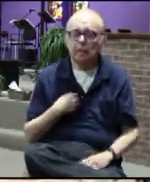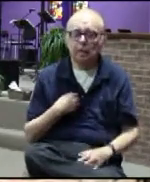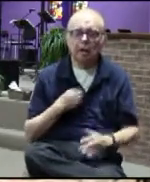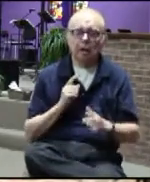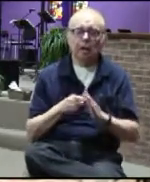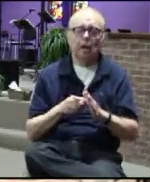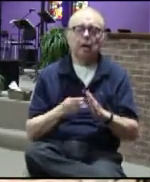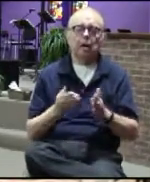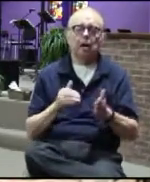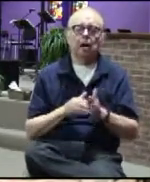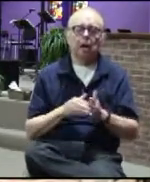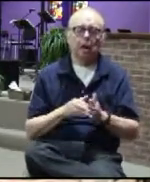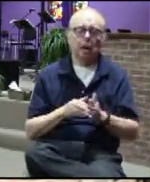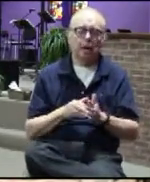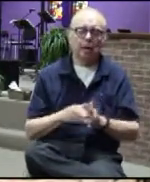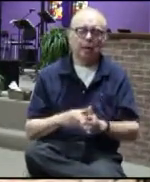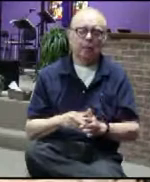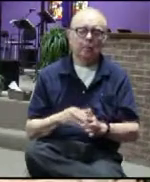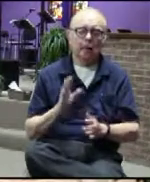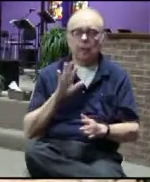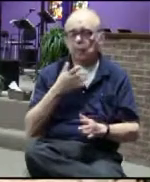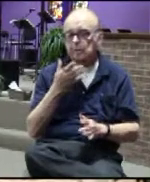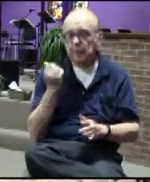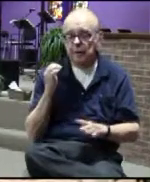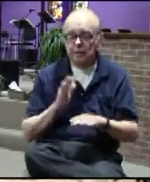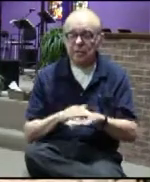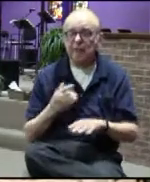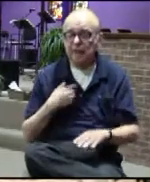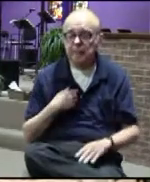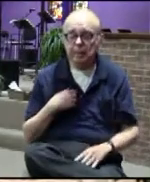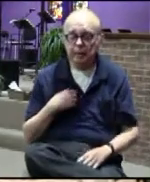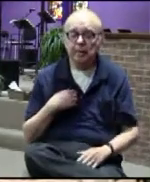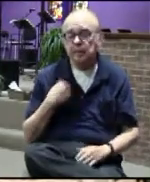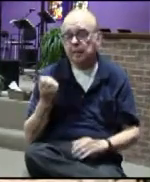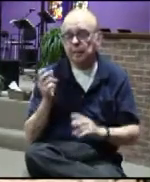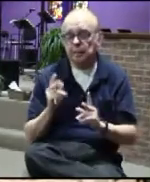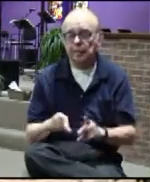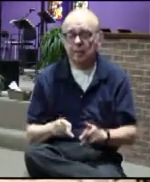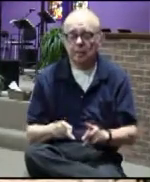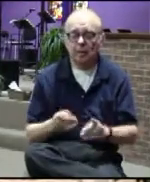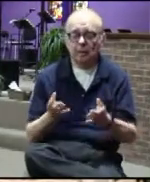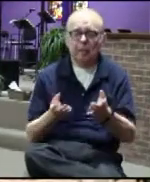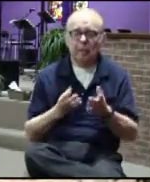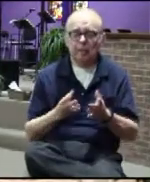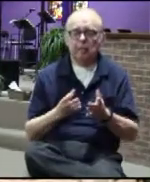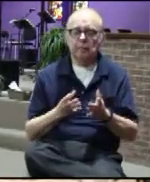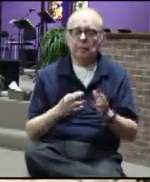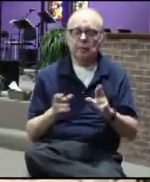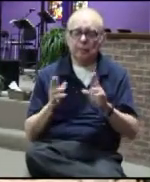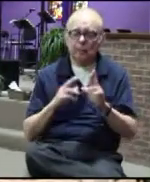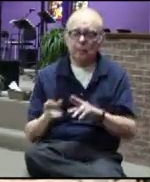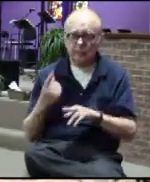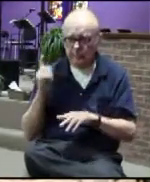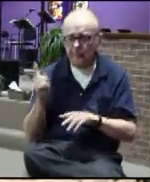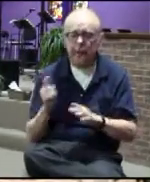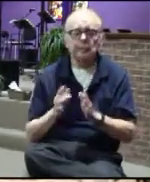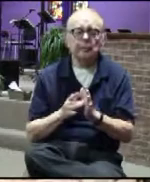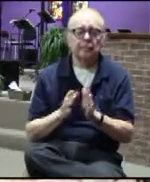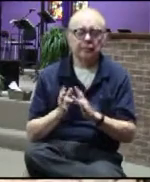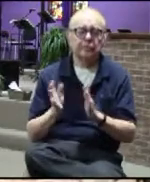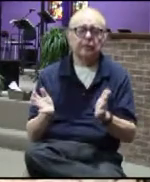one that's going to come after me. That's going to be greater than me. And I want you to get ready. For him.